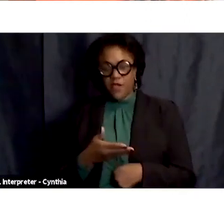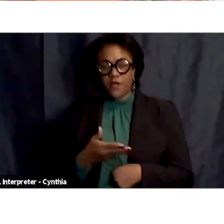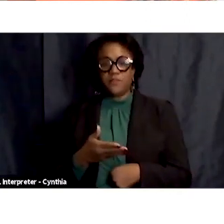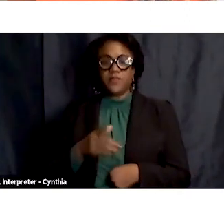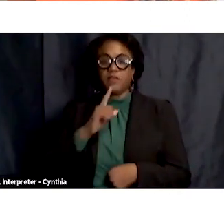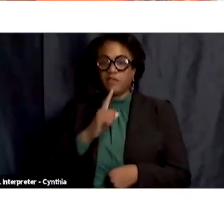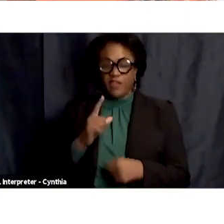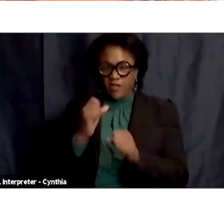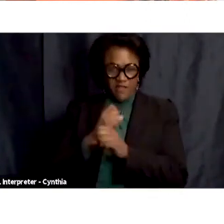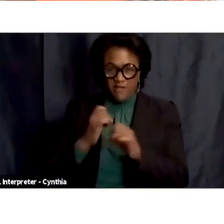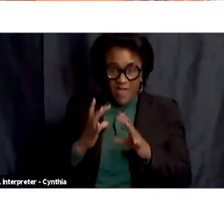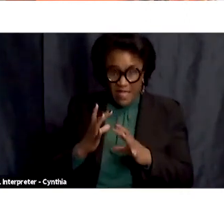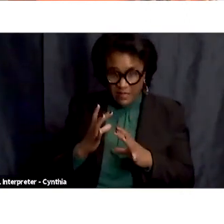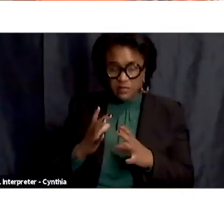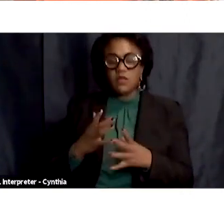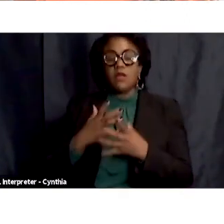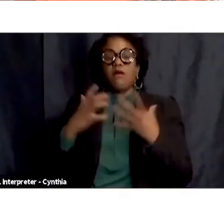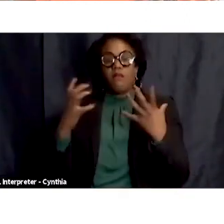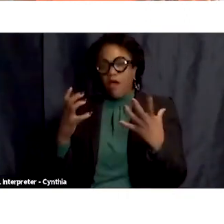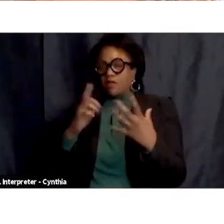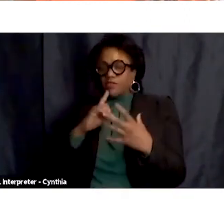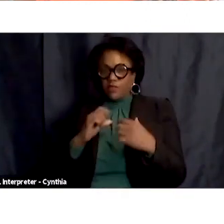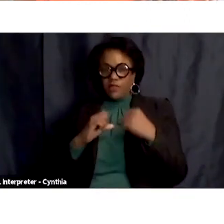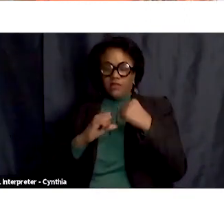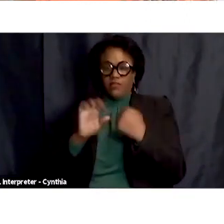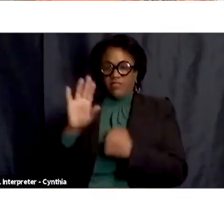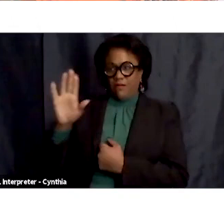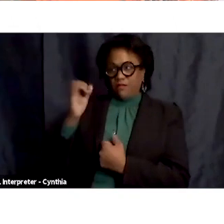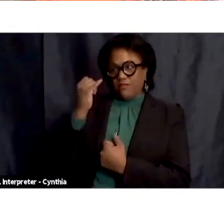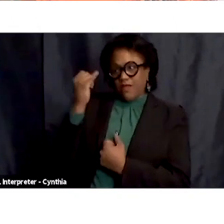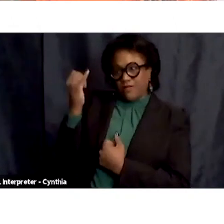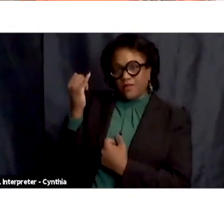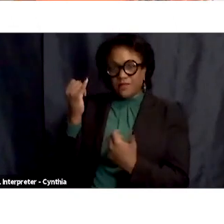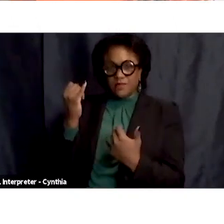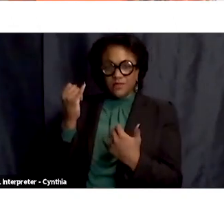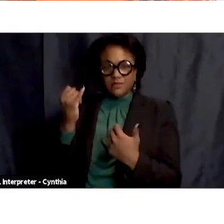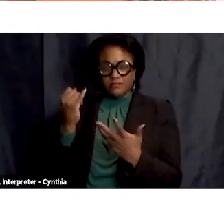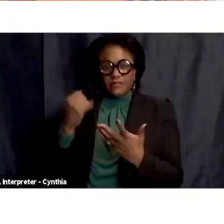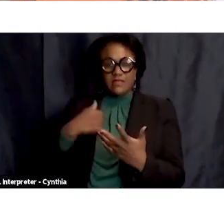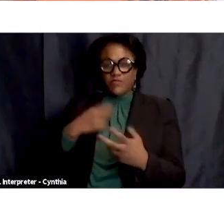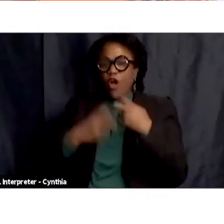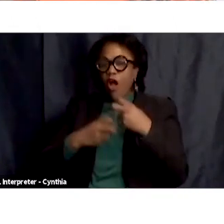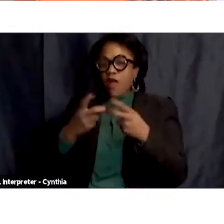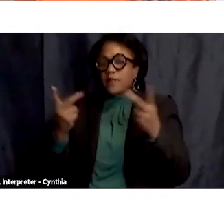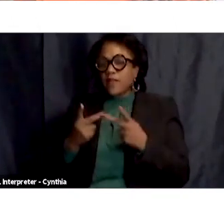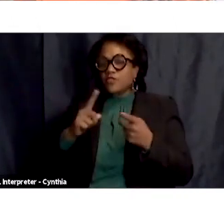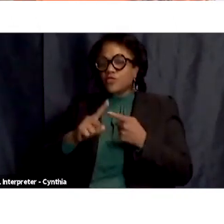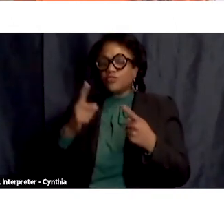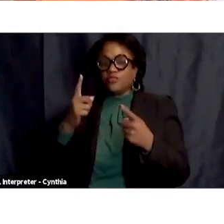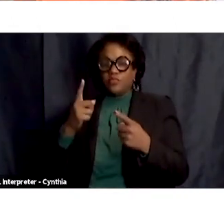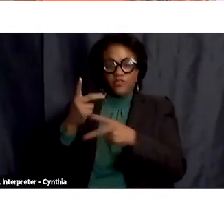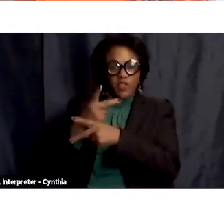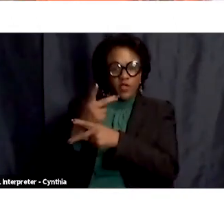Very violent as far as a lot of the fundamentalist ideologies. It was a very difficult place to kind of navigate and find my